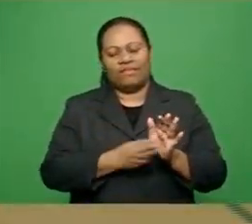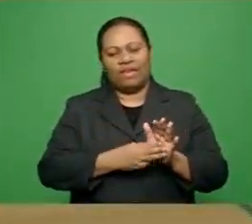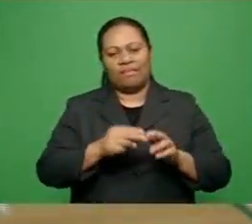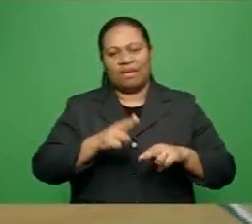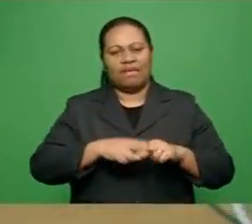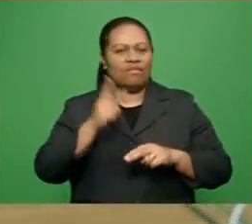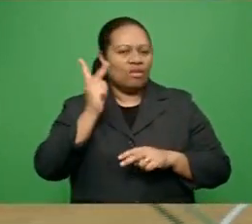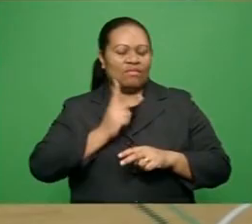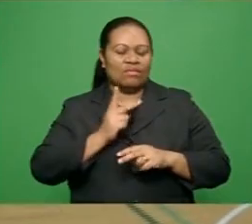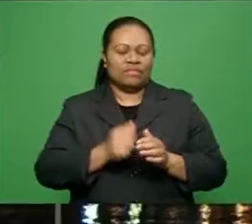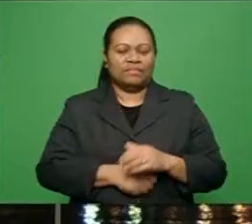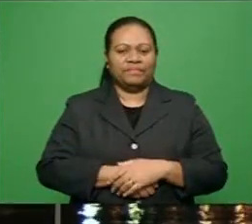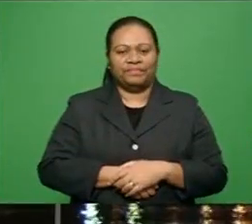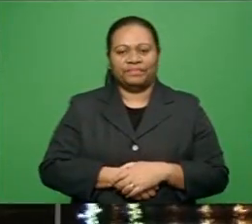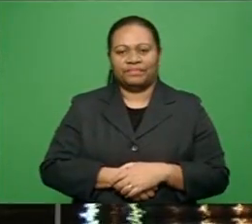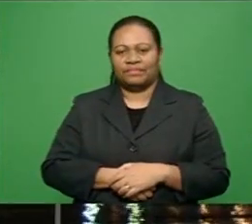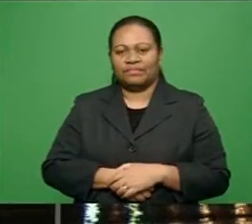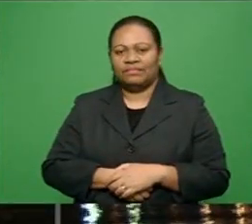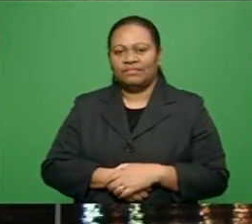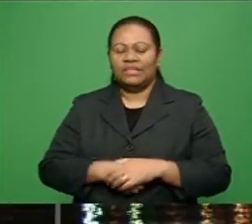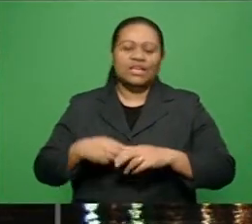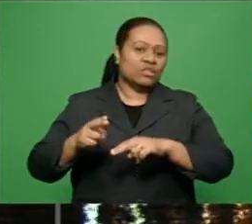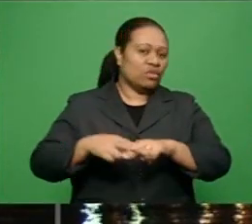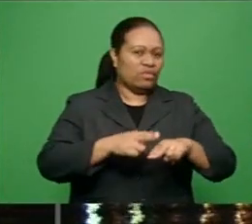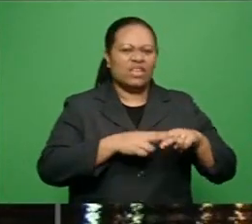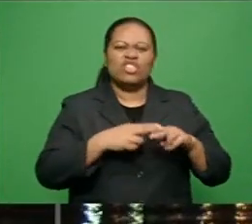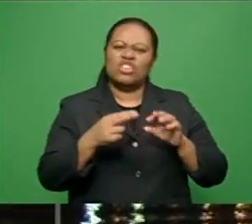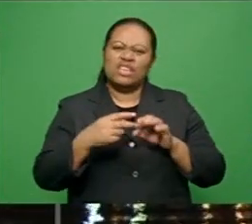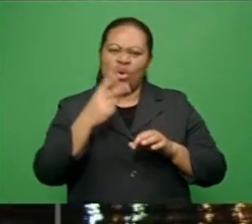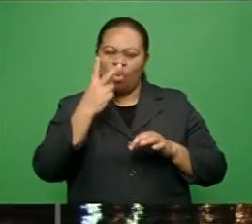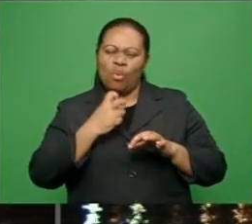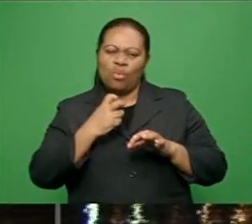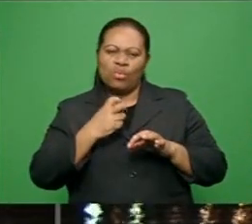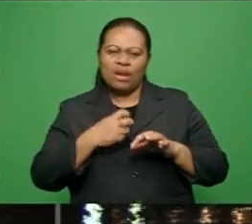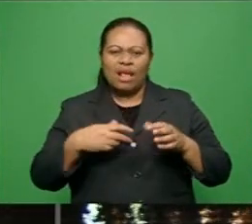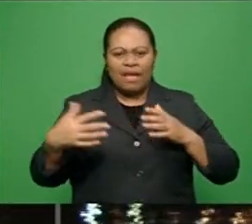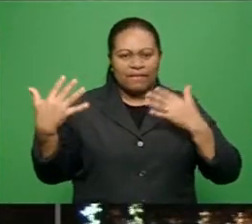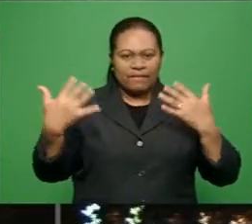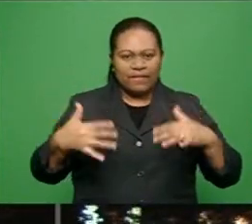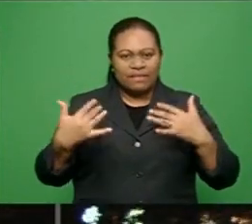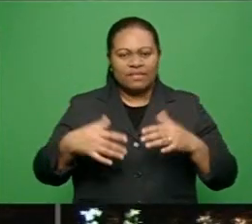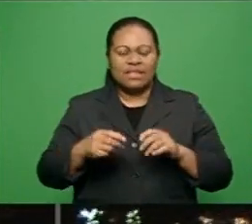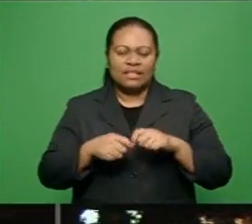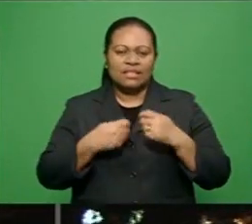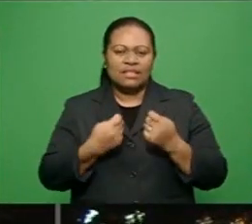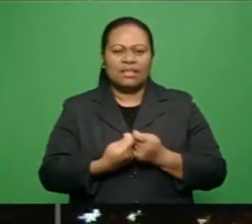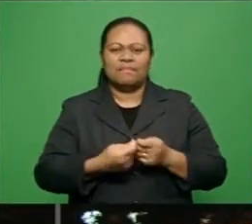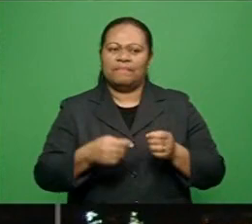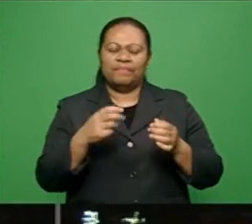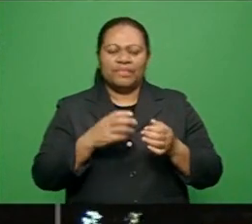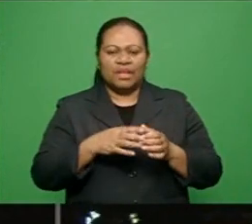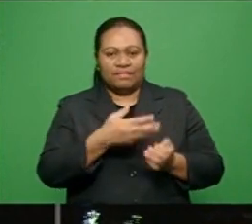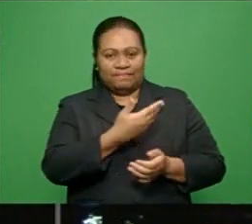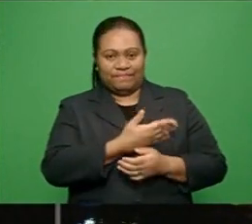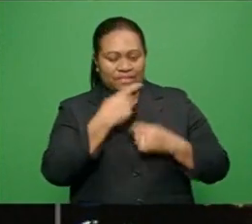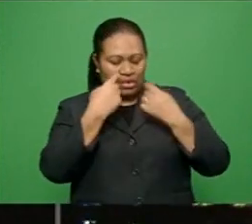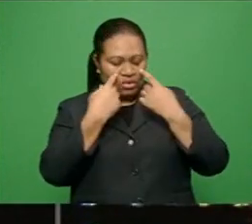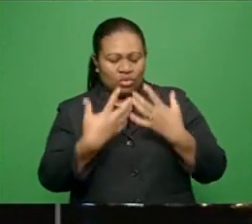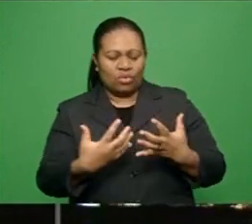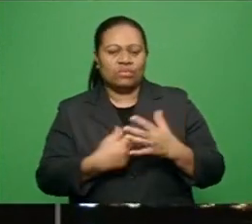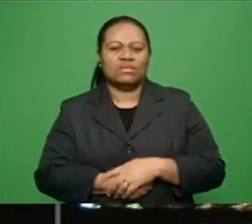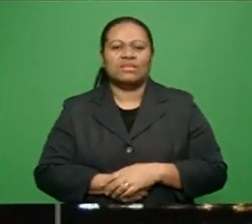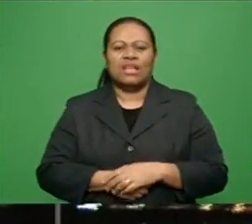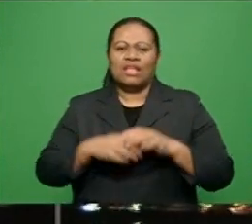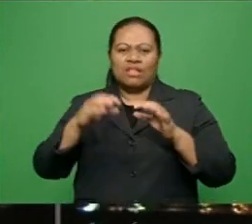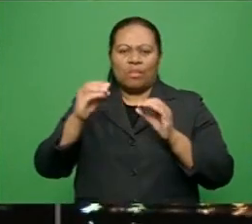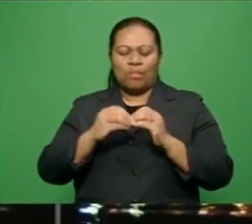Dama, FBC Sports. Fiji Mbati winger Mikaele Ravalawa scored twice as his Dragon side defeated the Brisbane